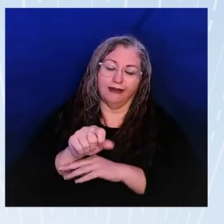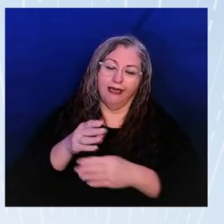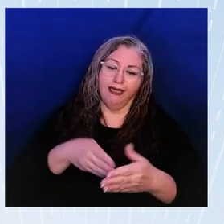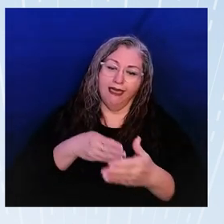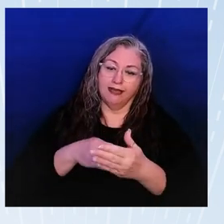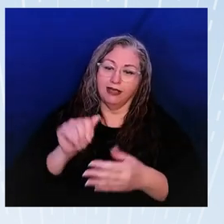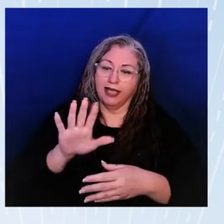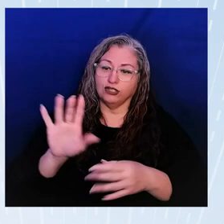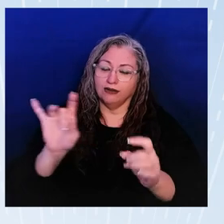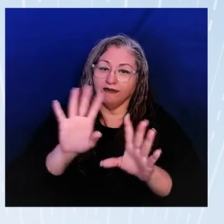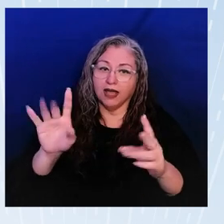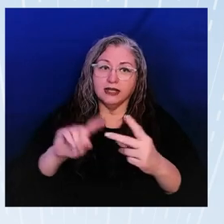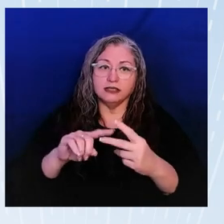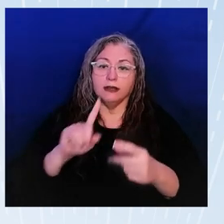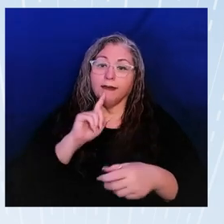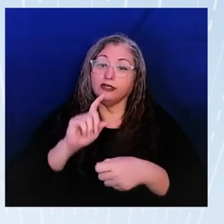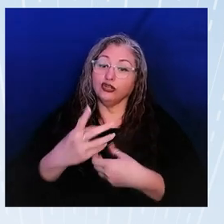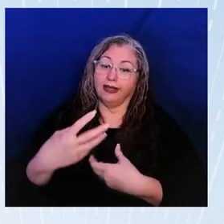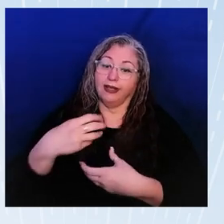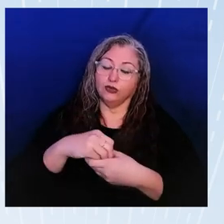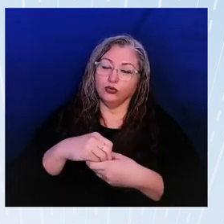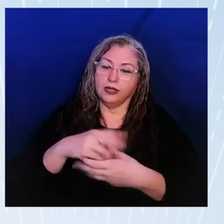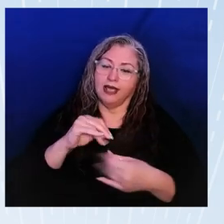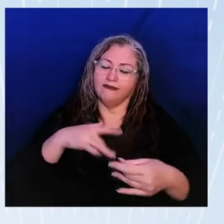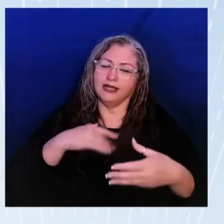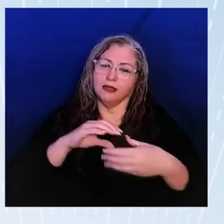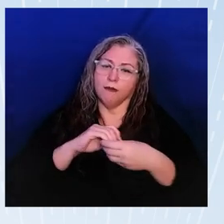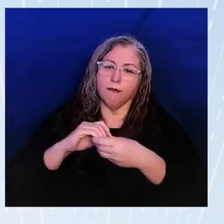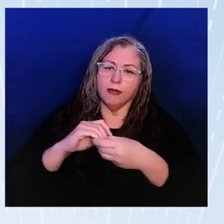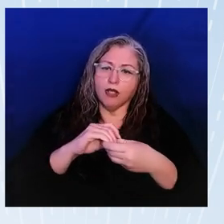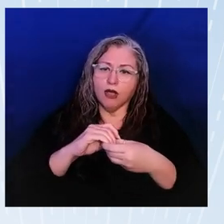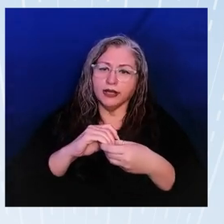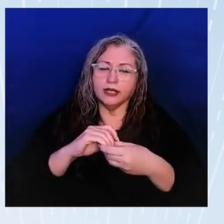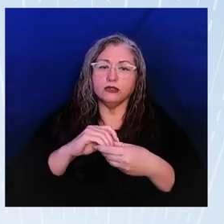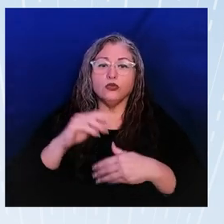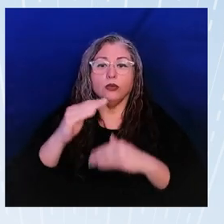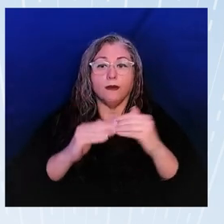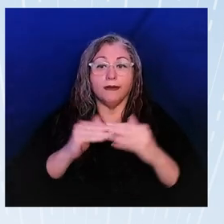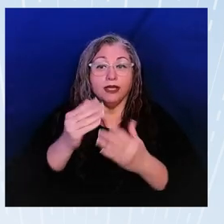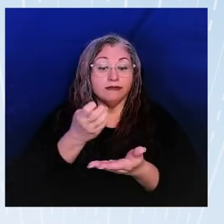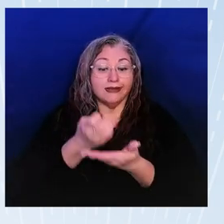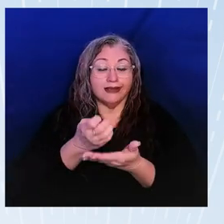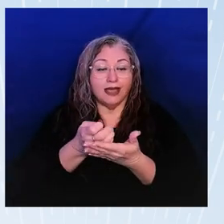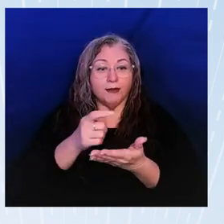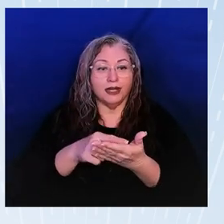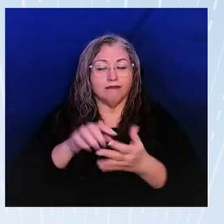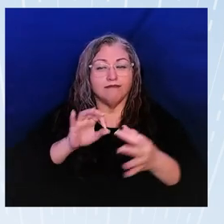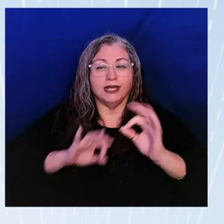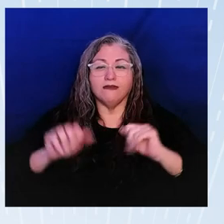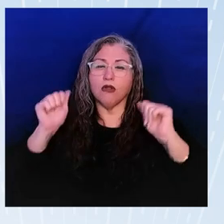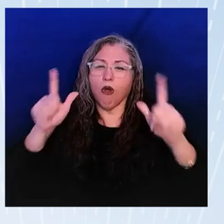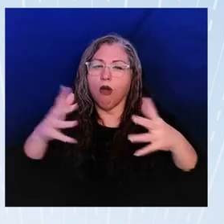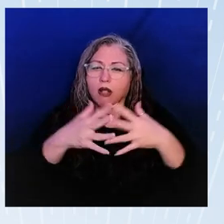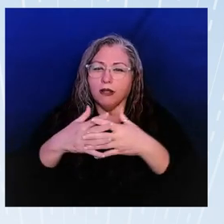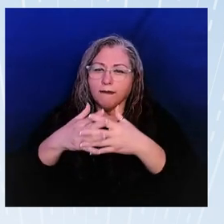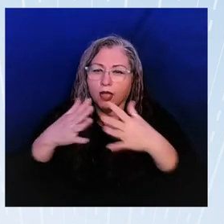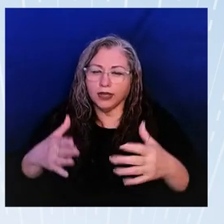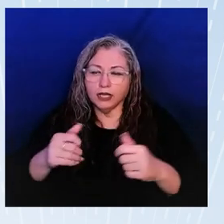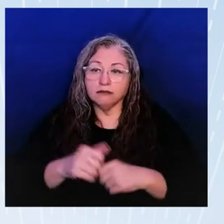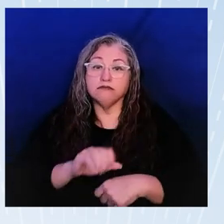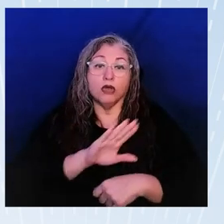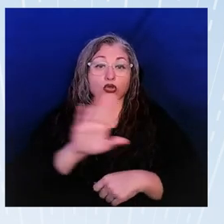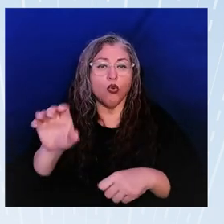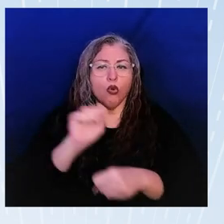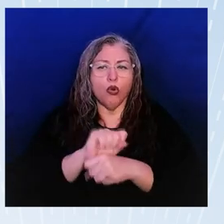ensure inclusion and belonging, and build an economy for all Americans. Your work is so